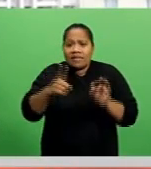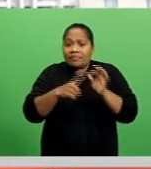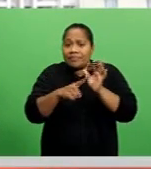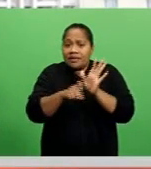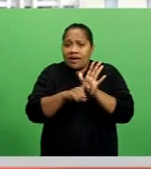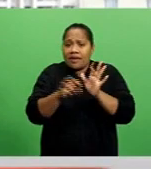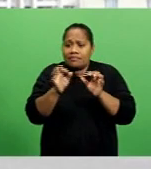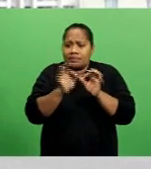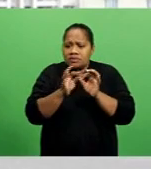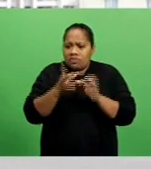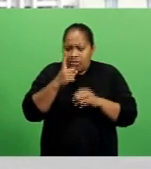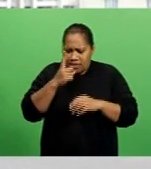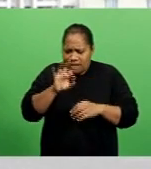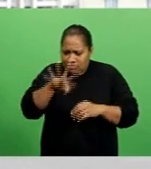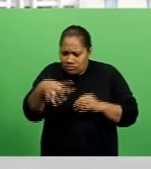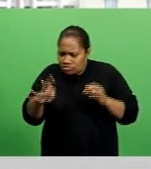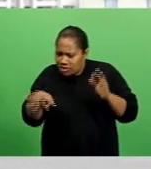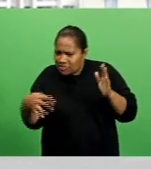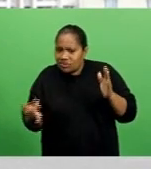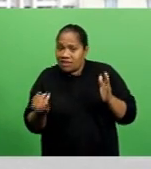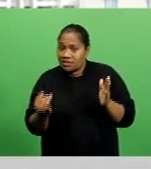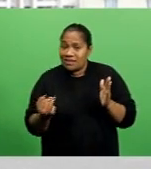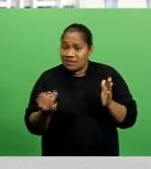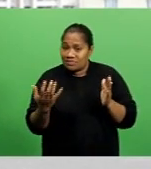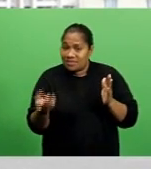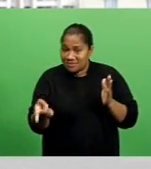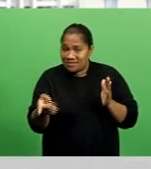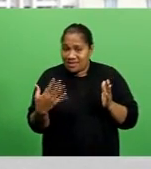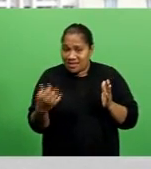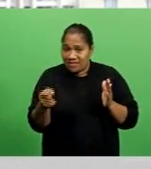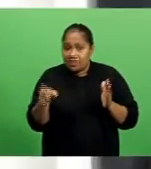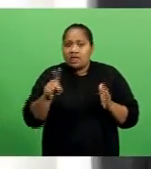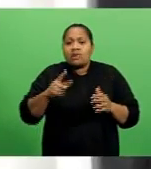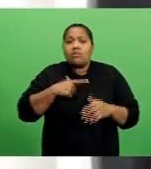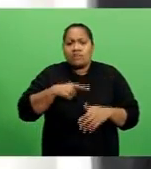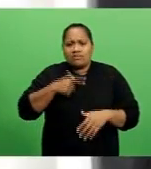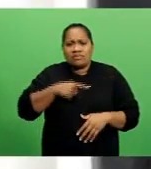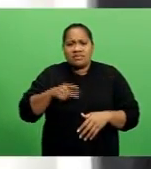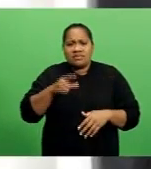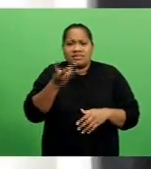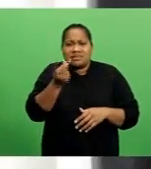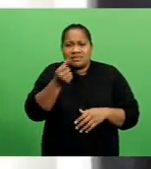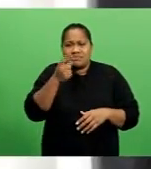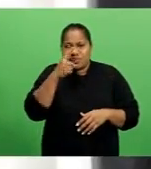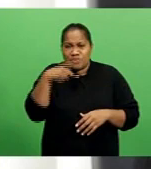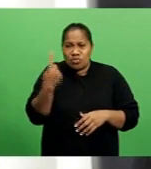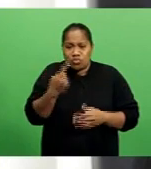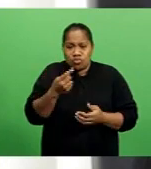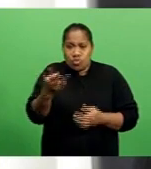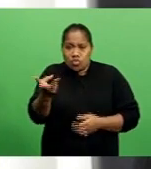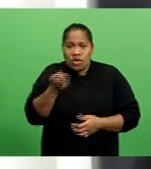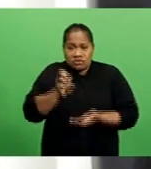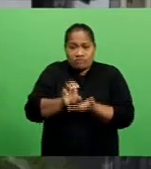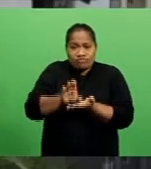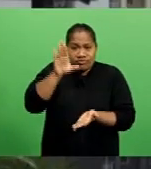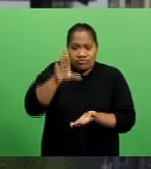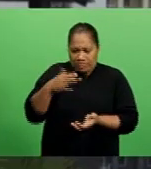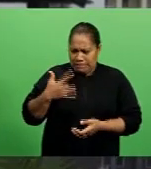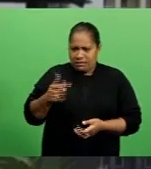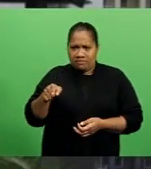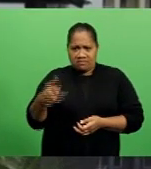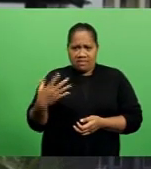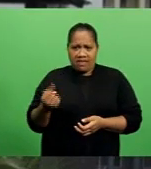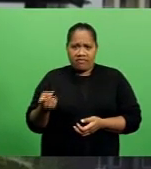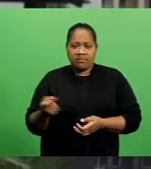these tenants, as clearly some big spenders are living on the property. Tenants are saying we are extremely poor, we can't afford the